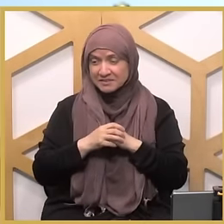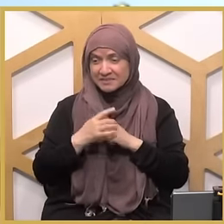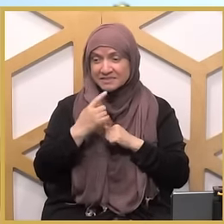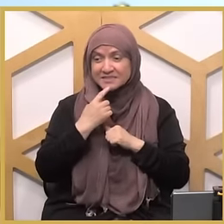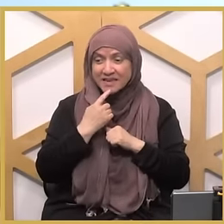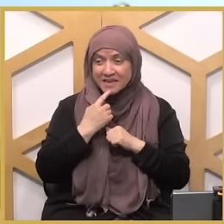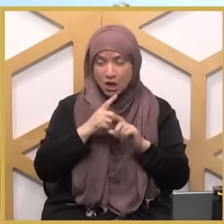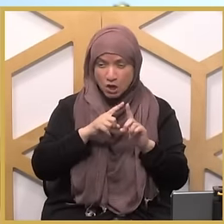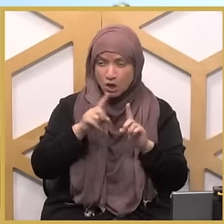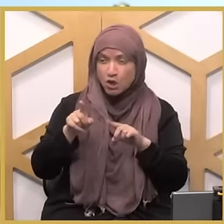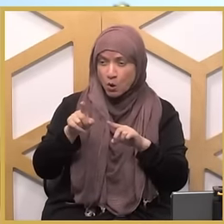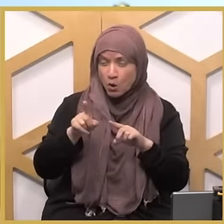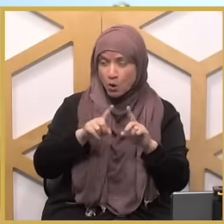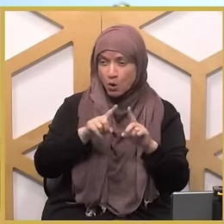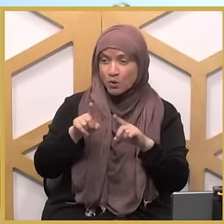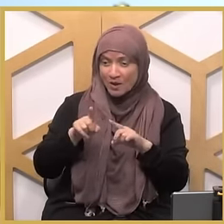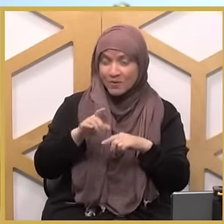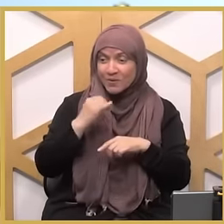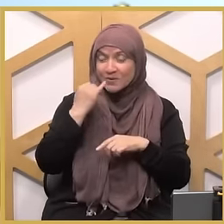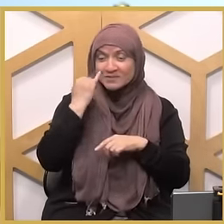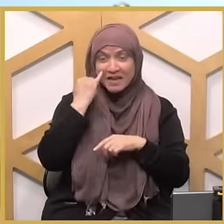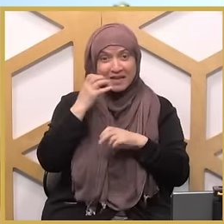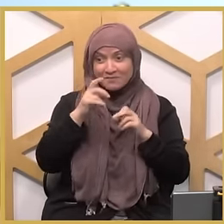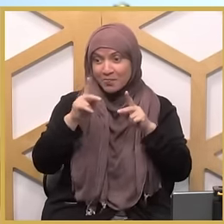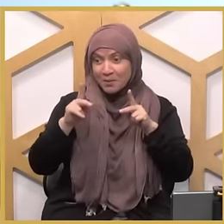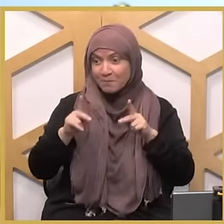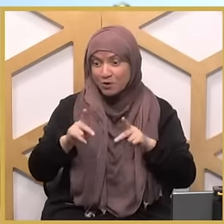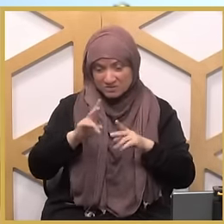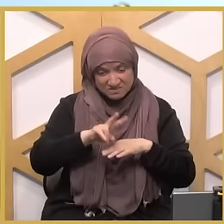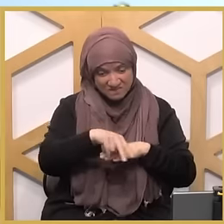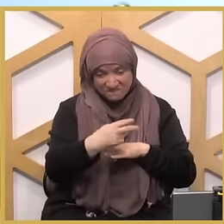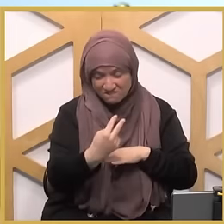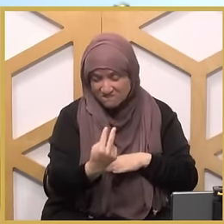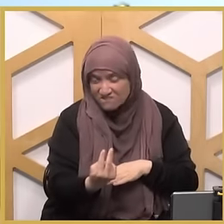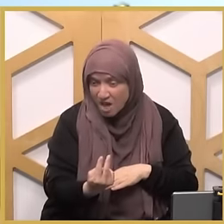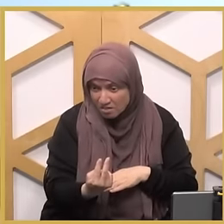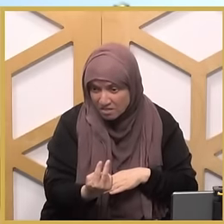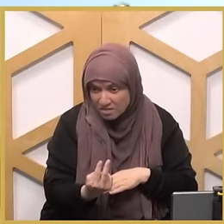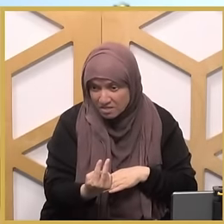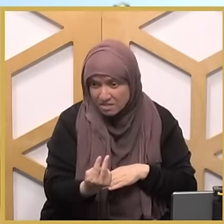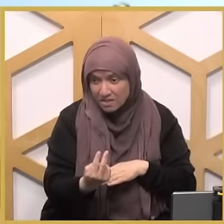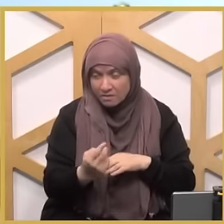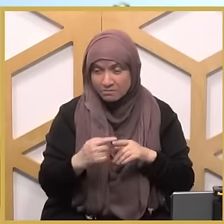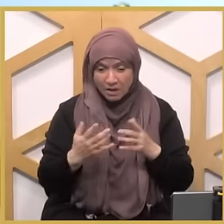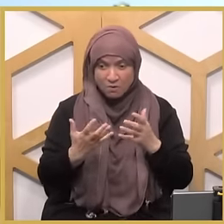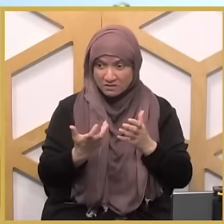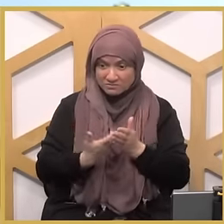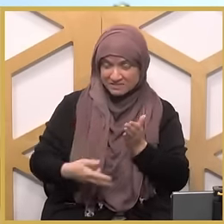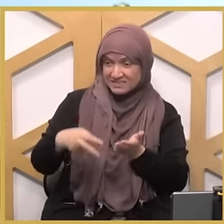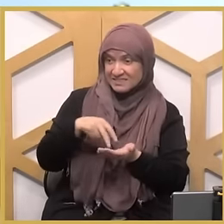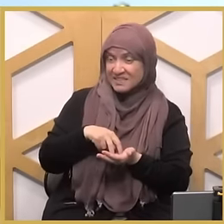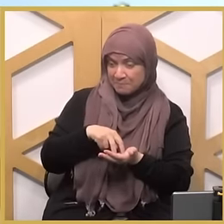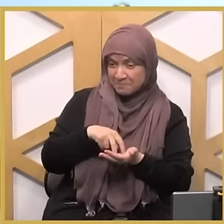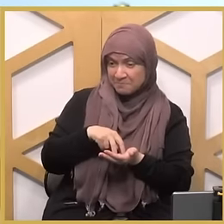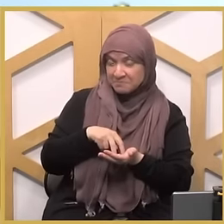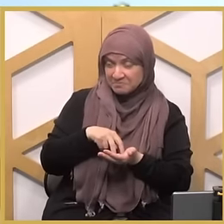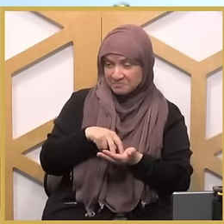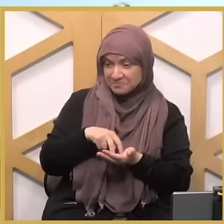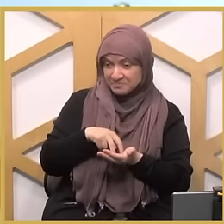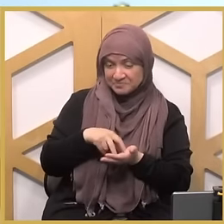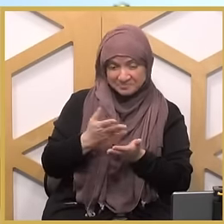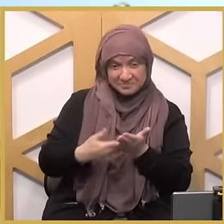falling anymore. Not a person who's trying to get back up. A person who's trying to get back up is not abandoned by Allah subhanahu wa ta'ala, because Allah